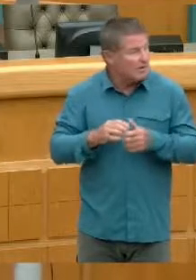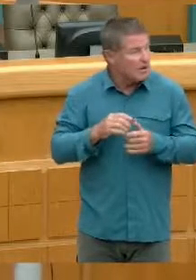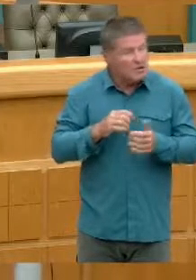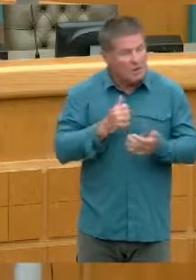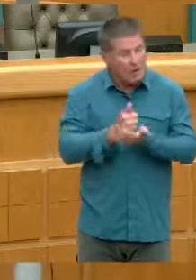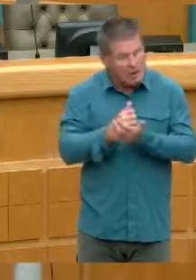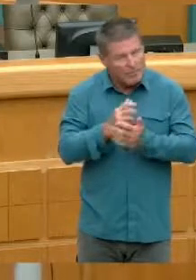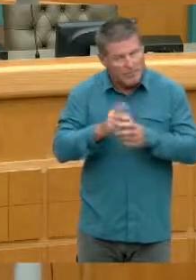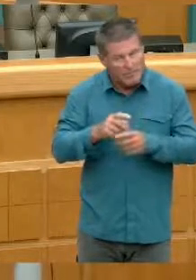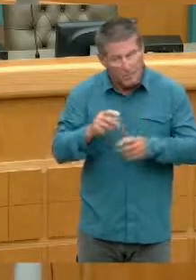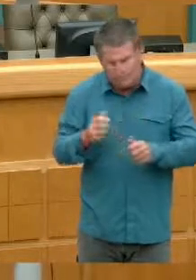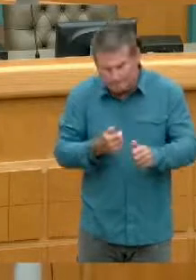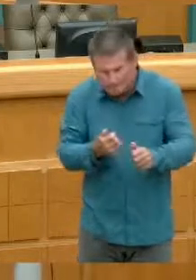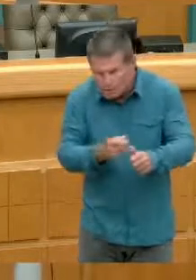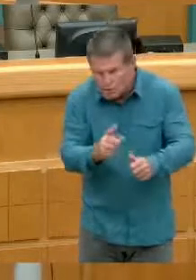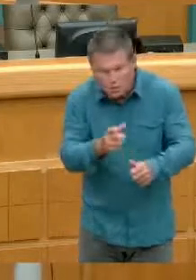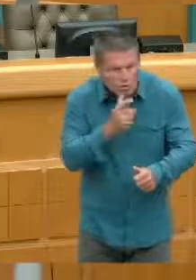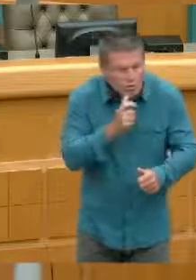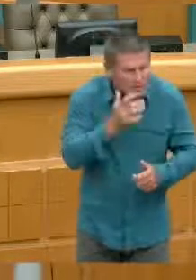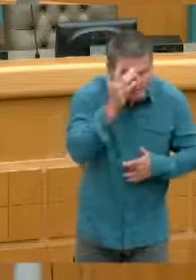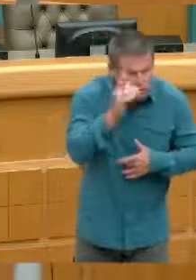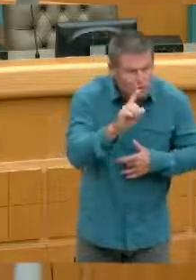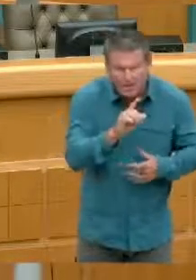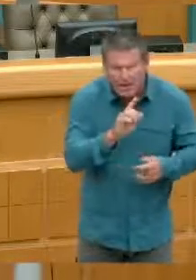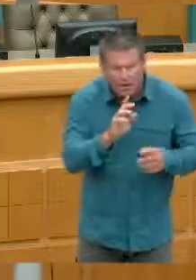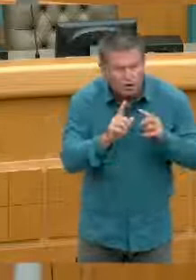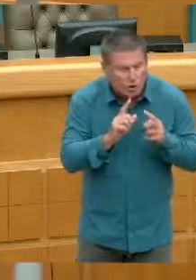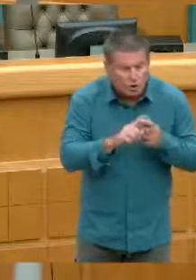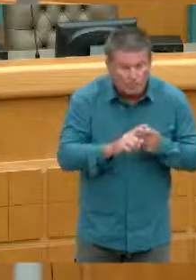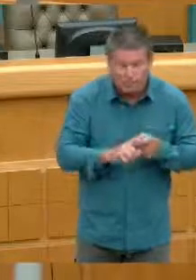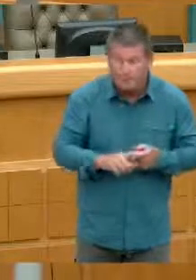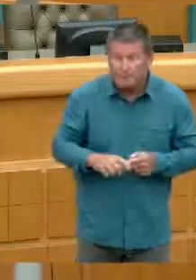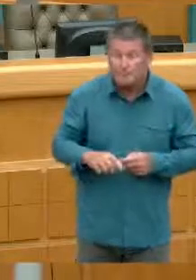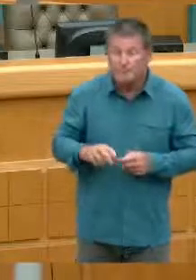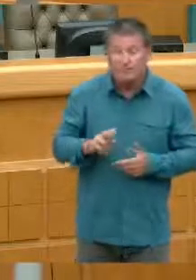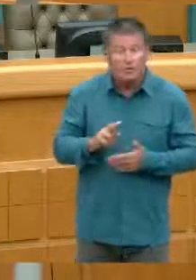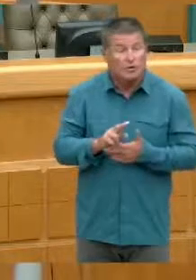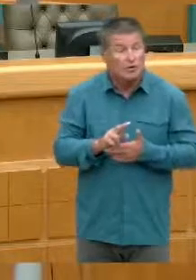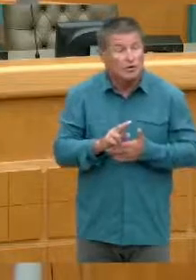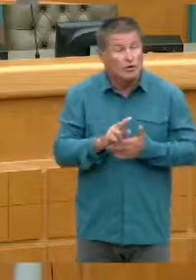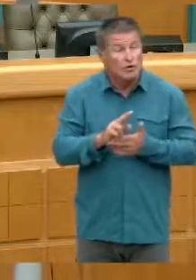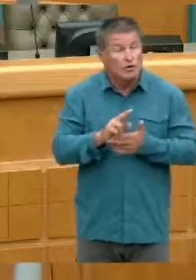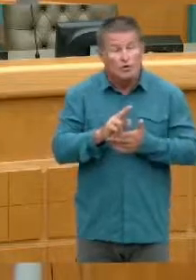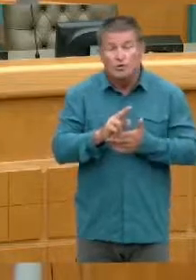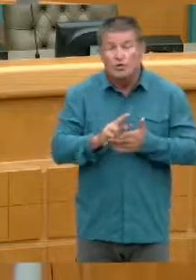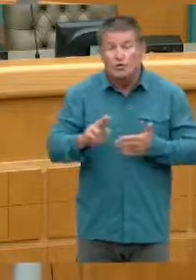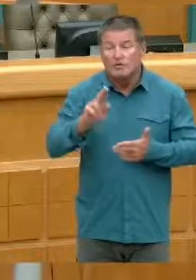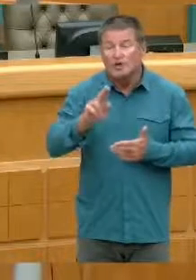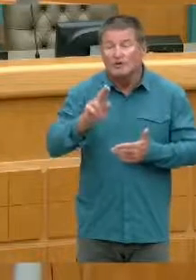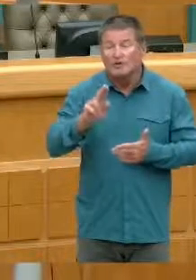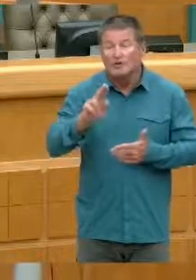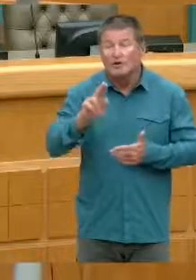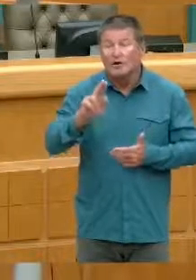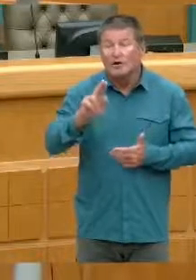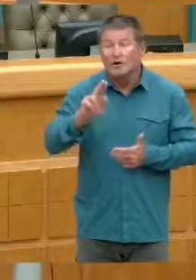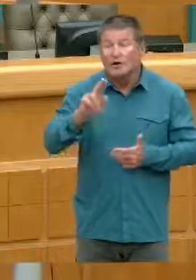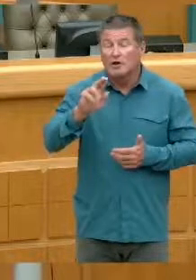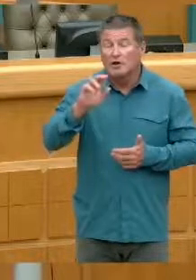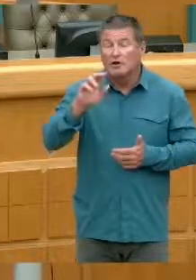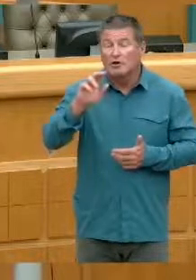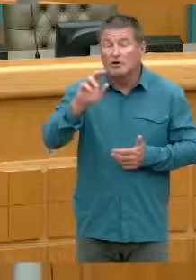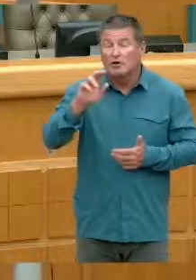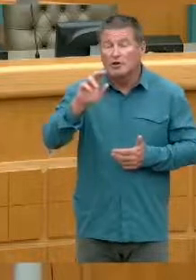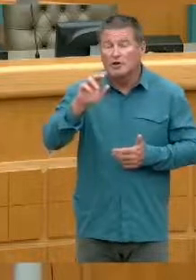week. Once again, our university URL for the COVID-19 task force is tinyurl.com,